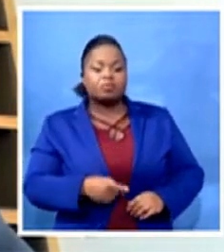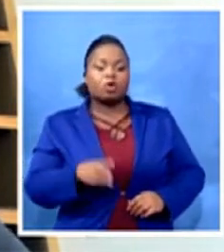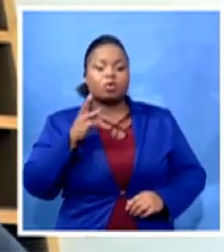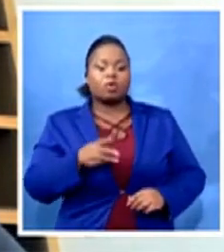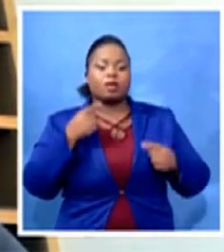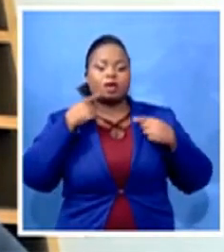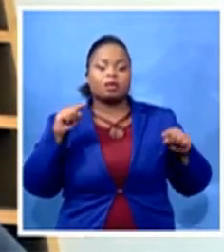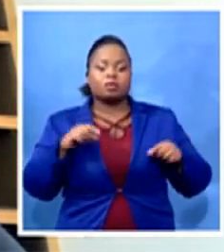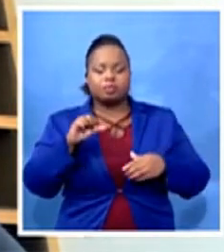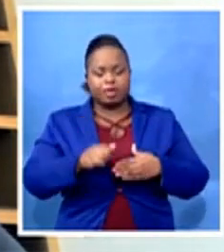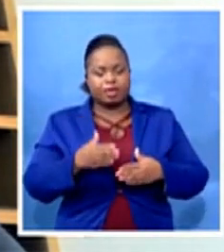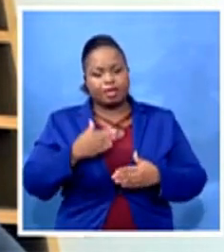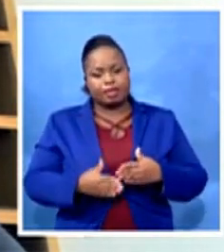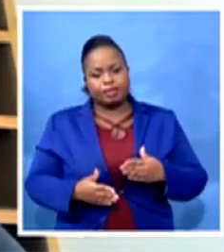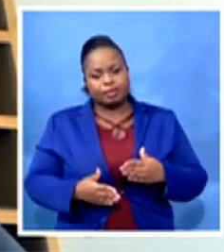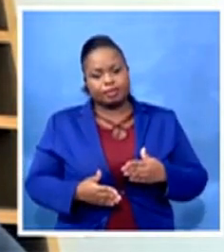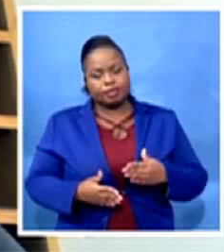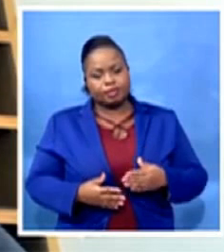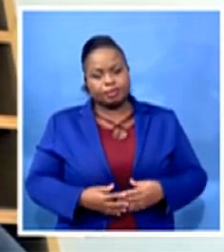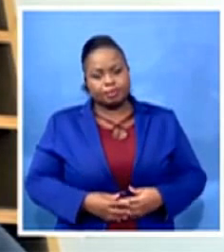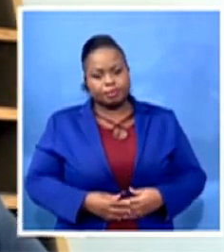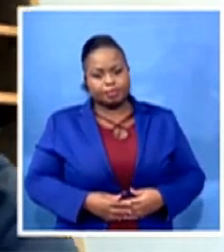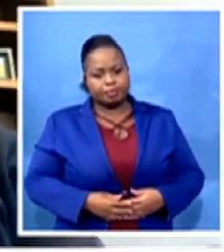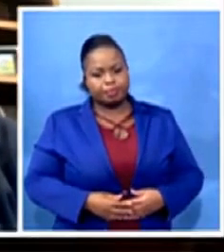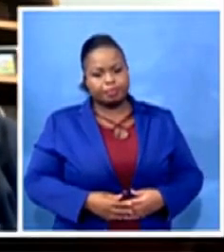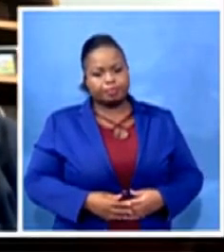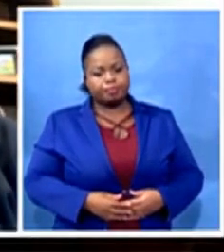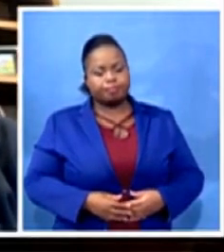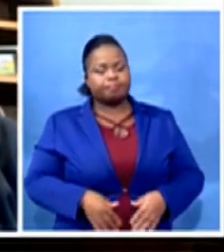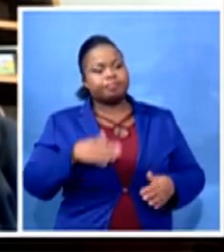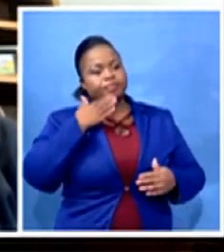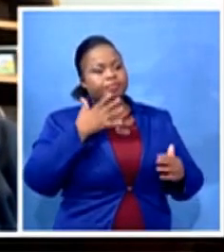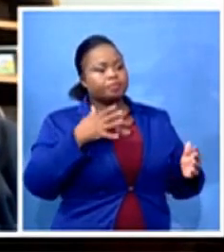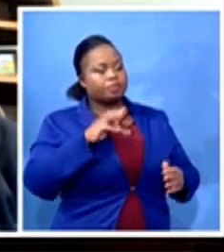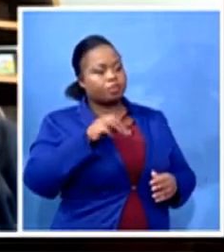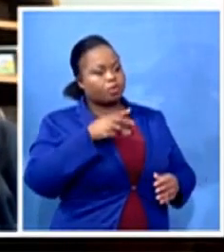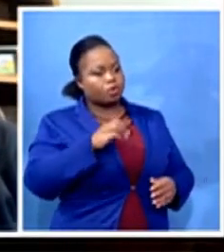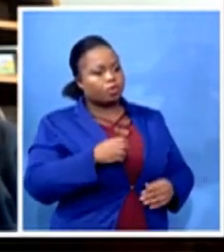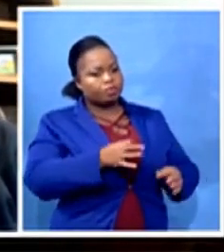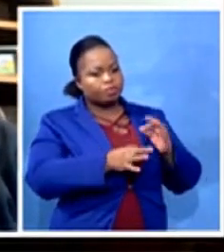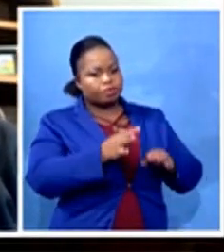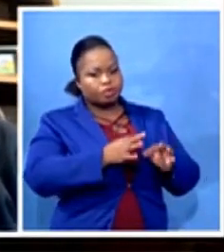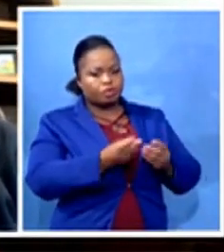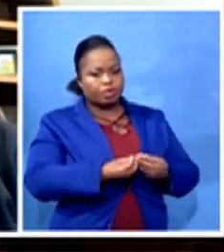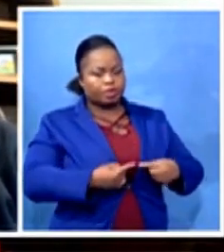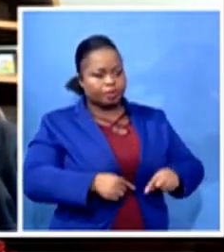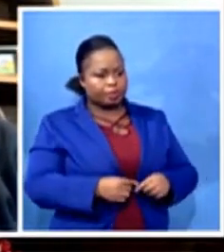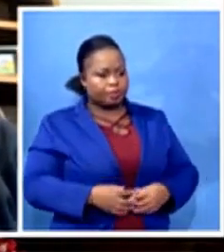relief packages. Thank you so much, Mpho Moerane, for speaking to us. Mr. Moerane